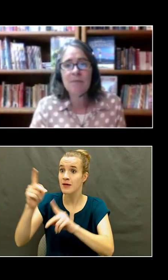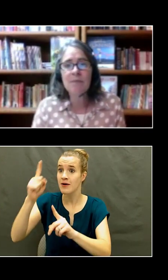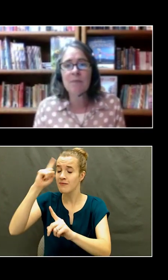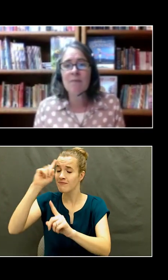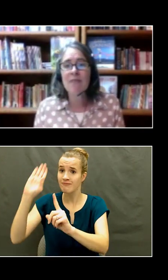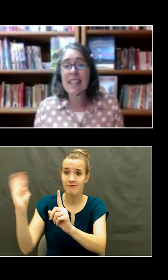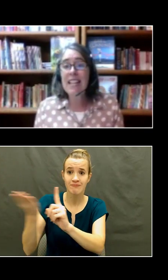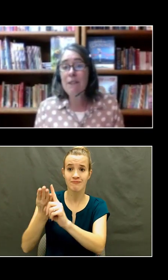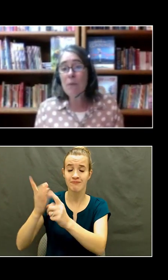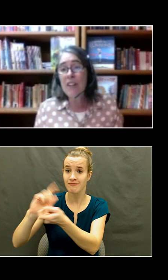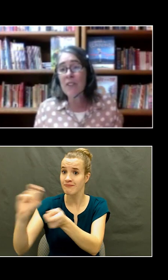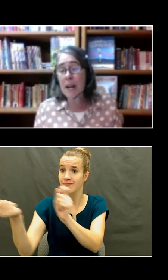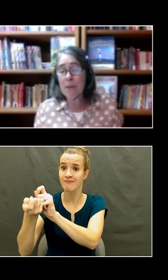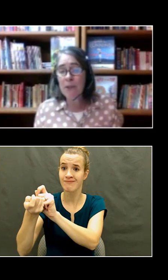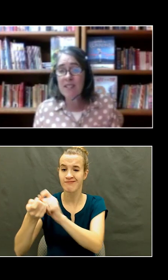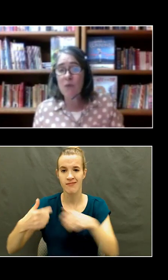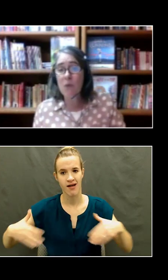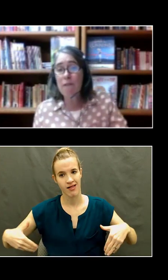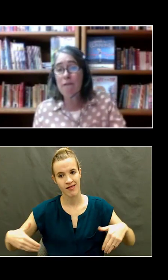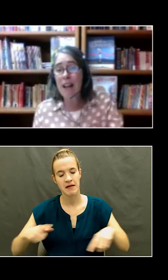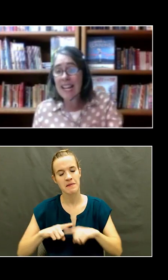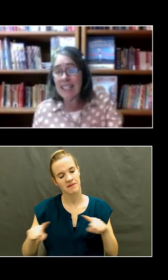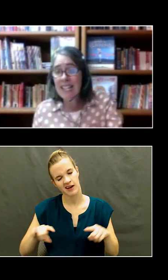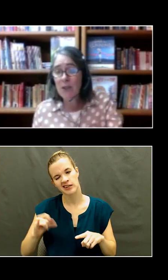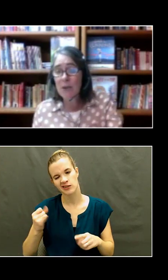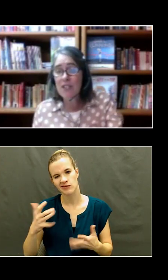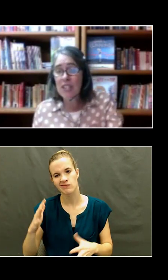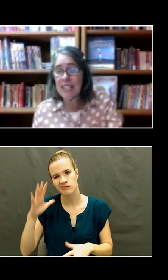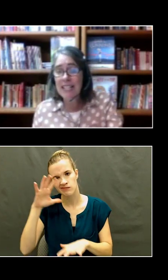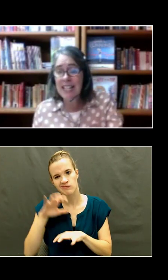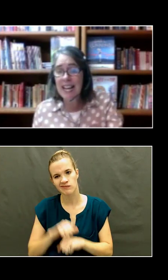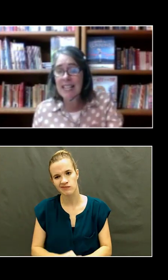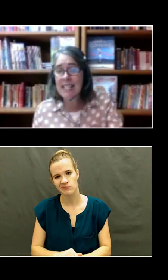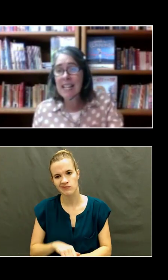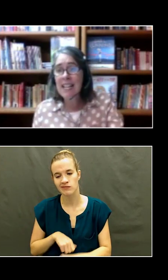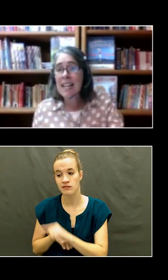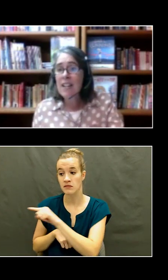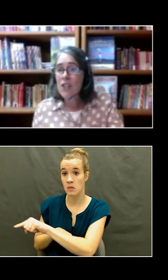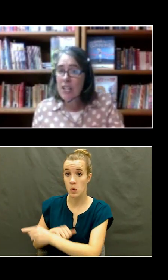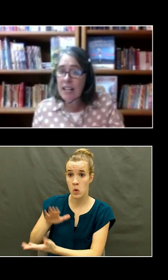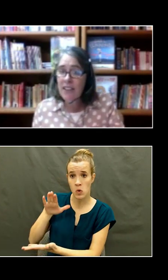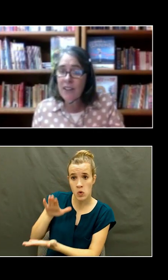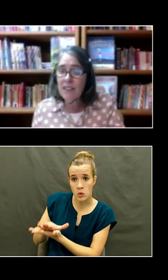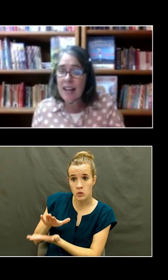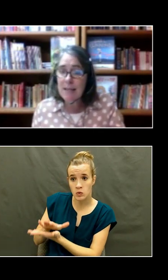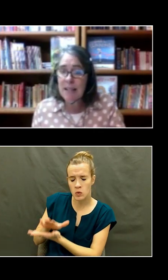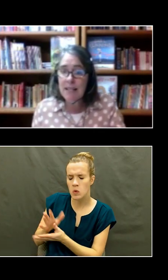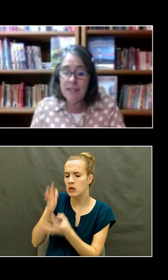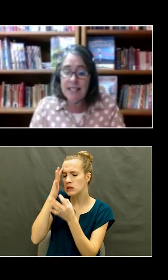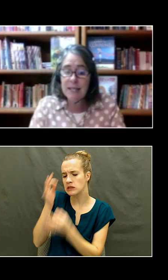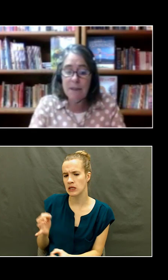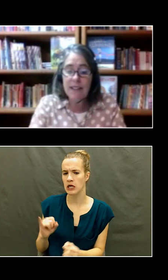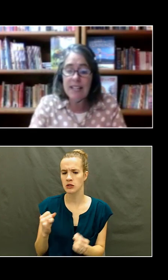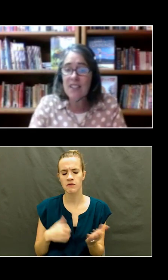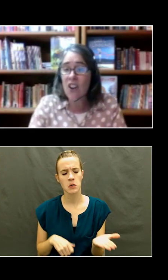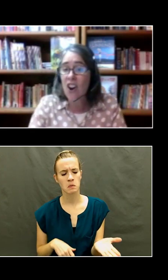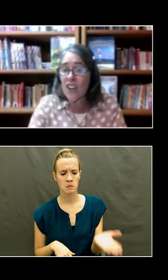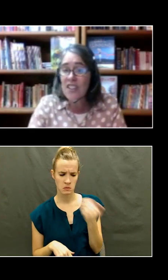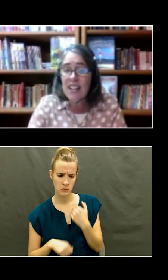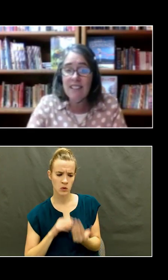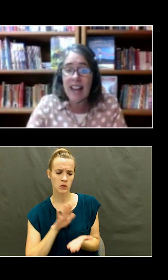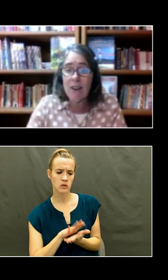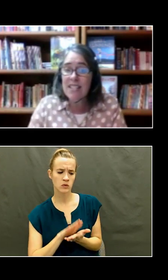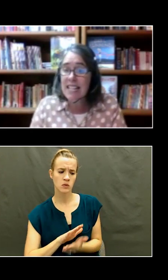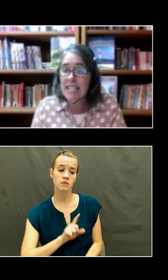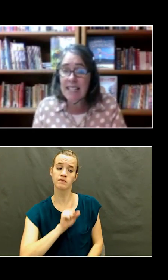Even when her neighborhood school finally agrees she can attend, She and her classmates with disabilities